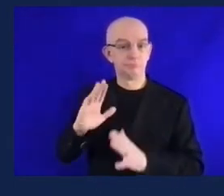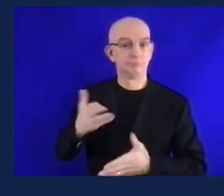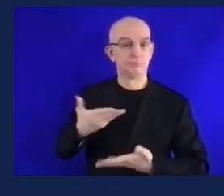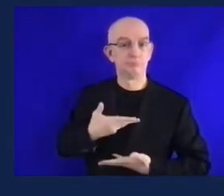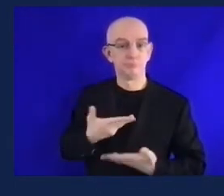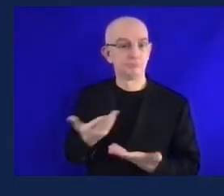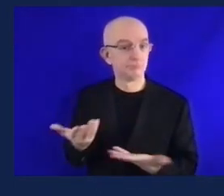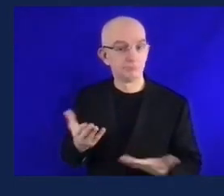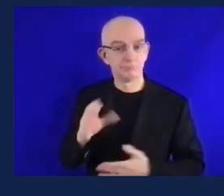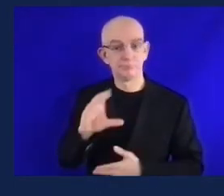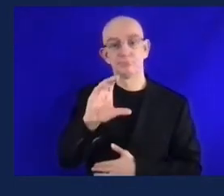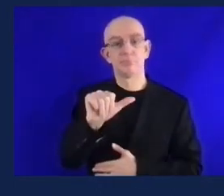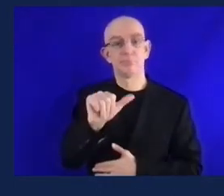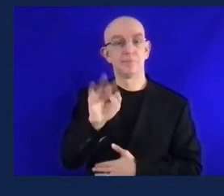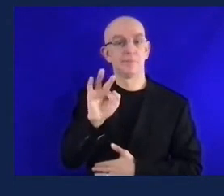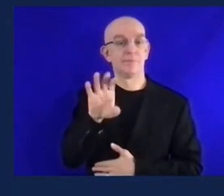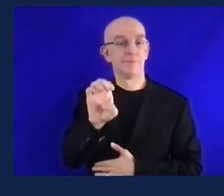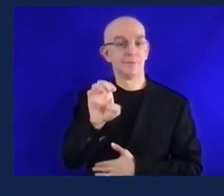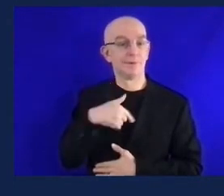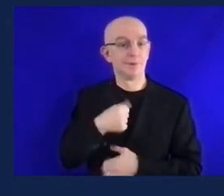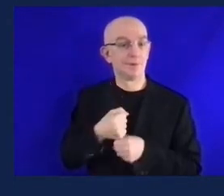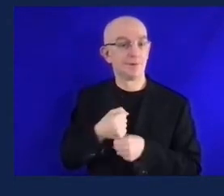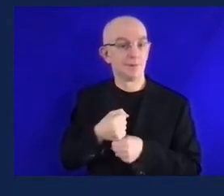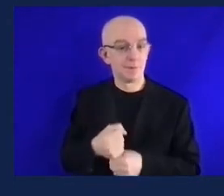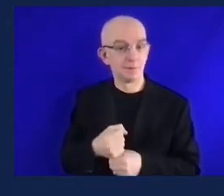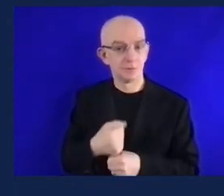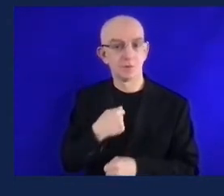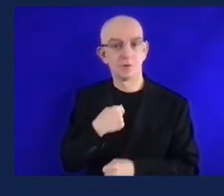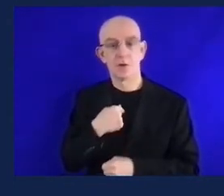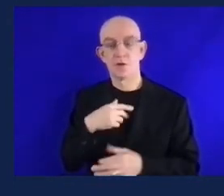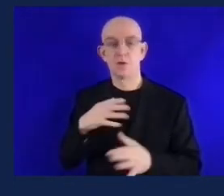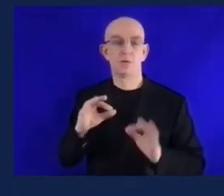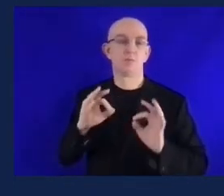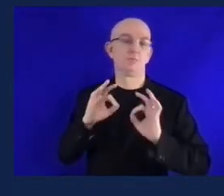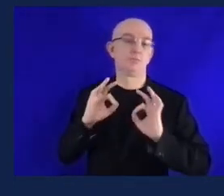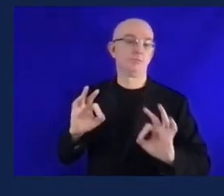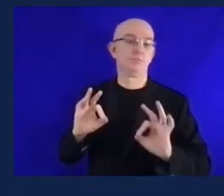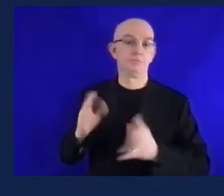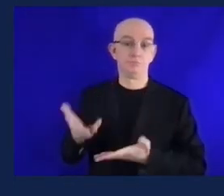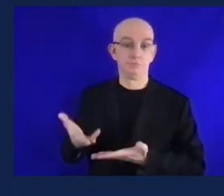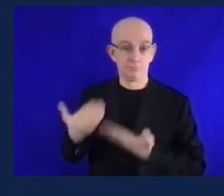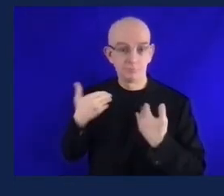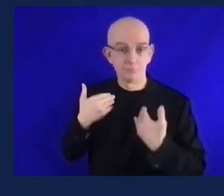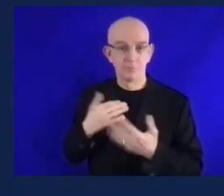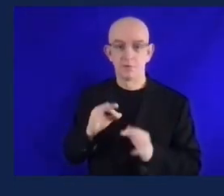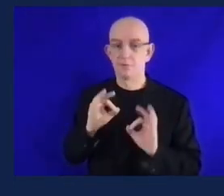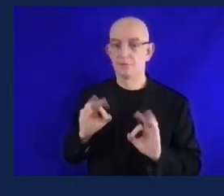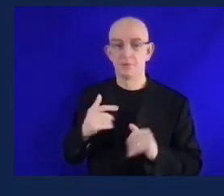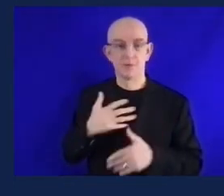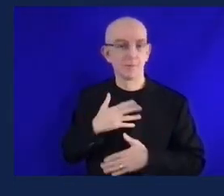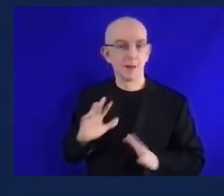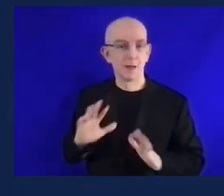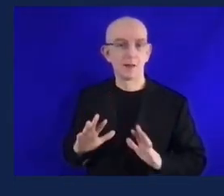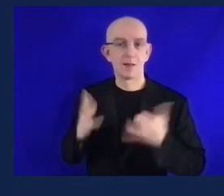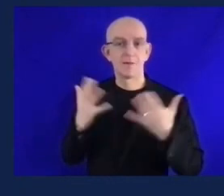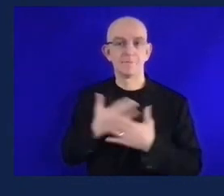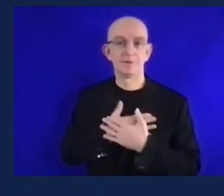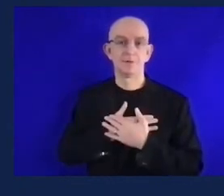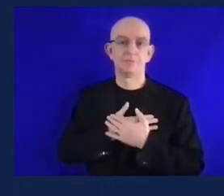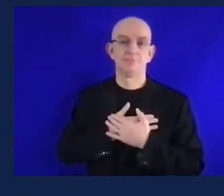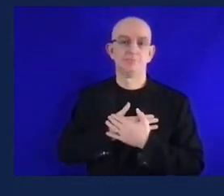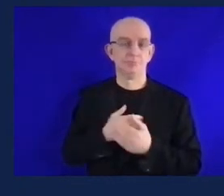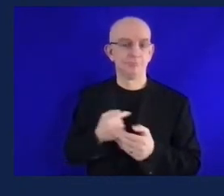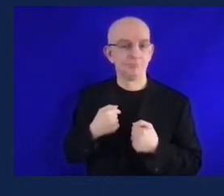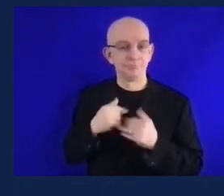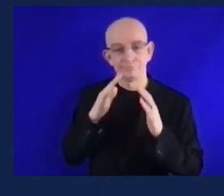asking yourself why? Because CAFE is an organization which works on improving accessibility